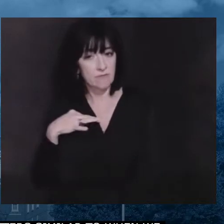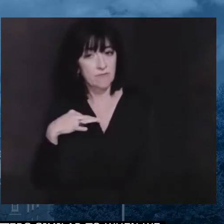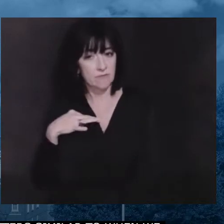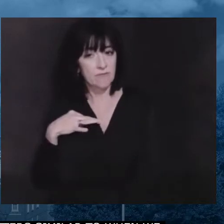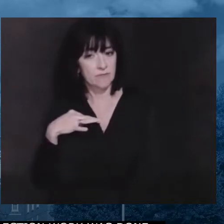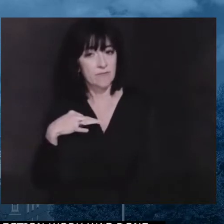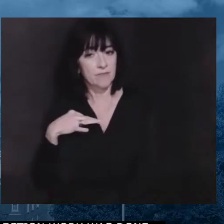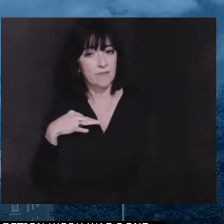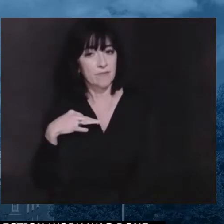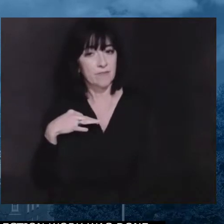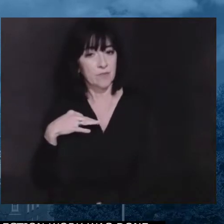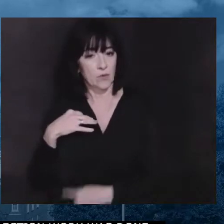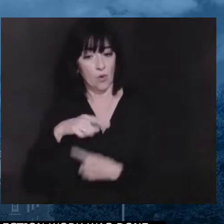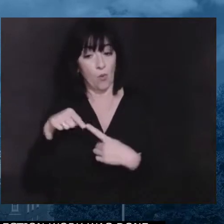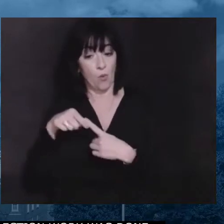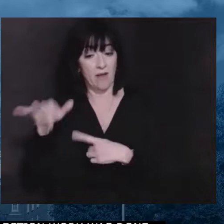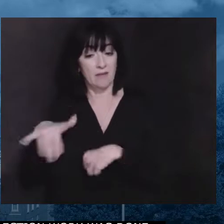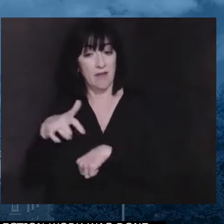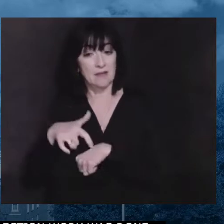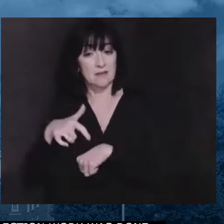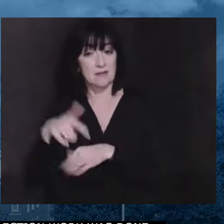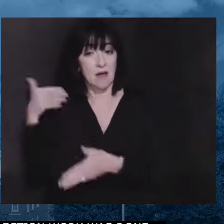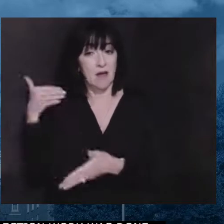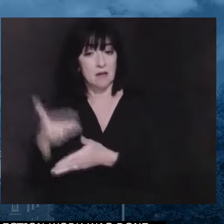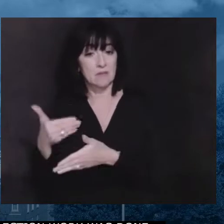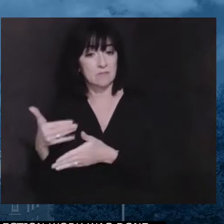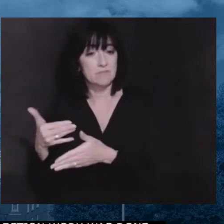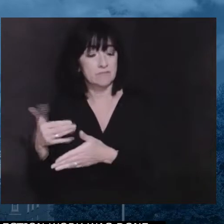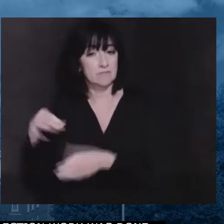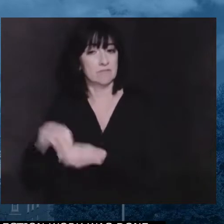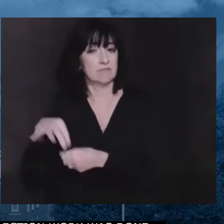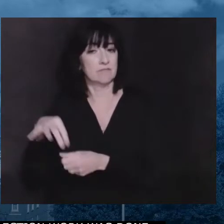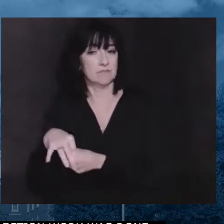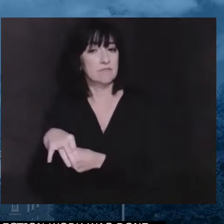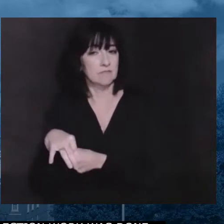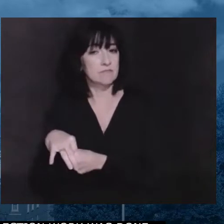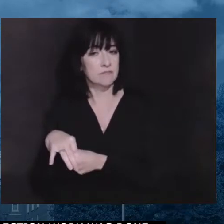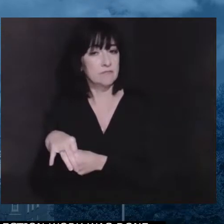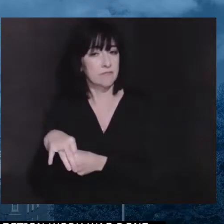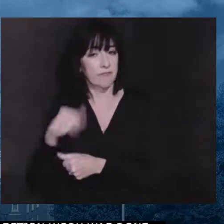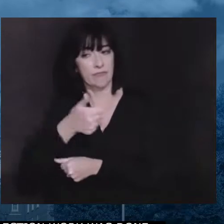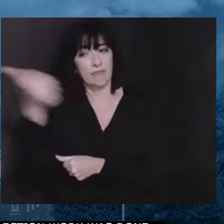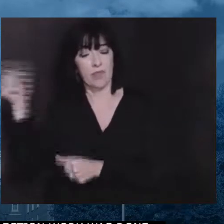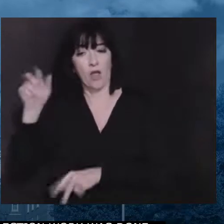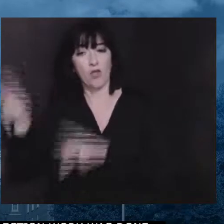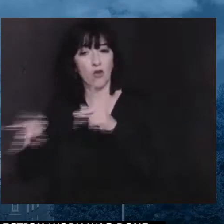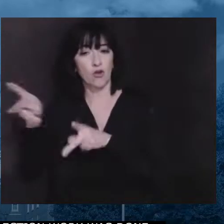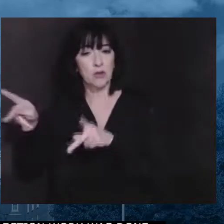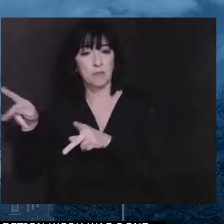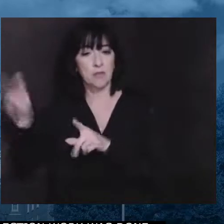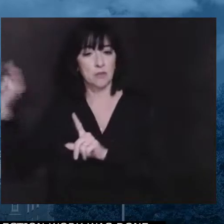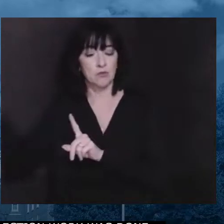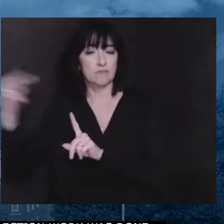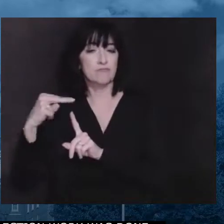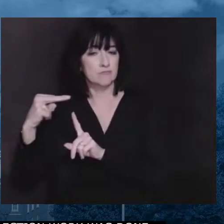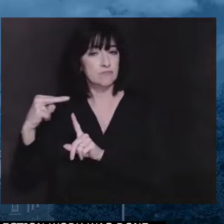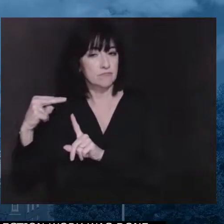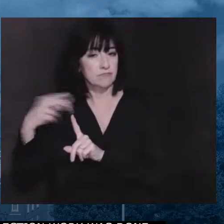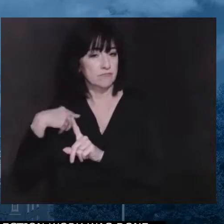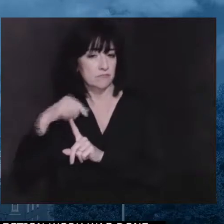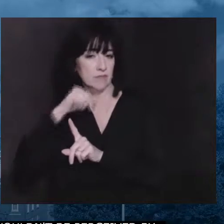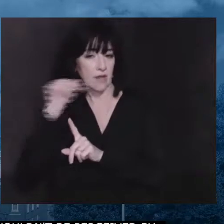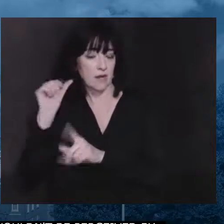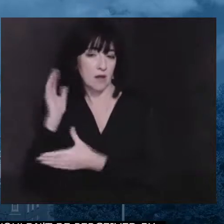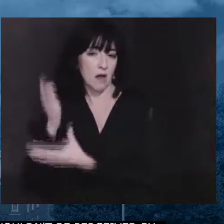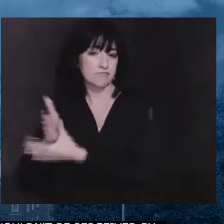up for election, it wouldn't be perceived by anyone as interfering with the election. And I'll let the public